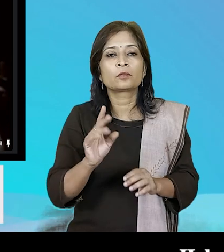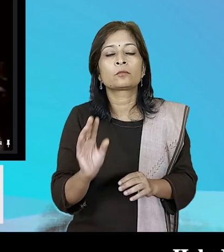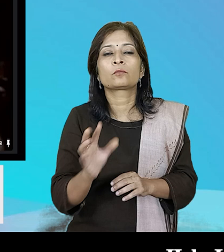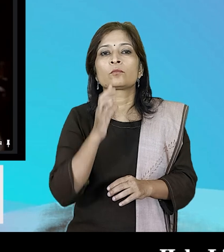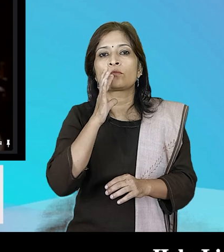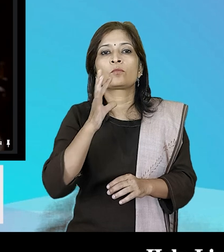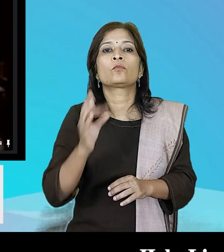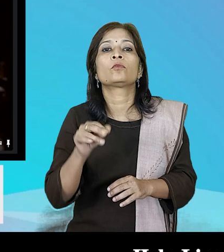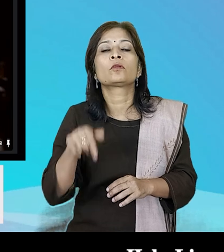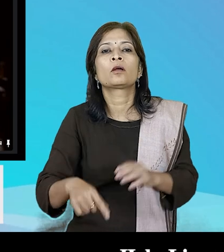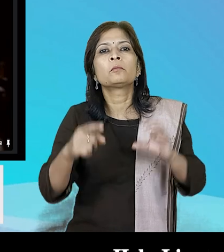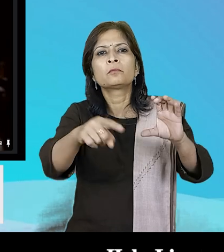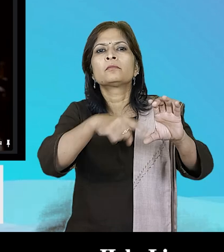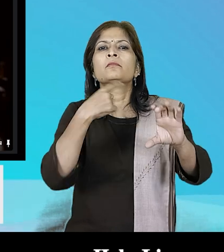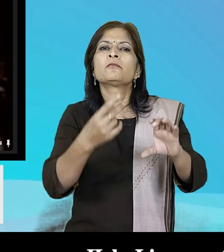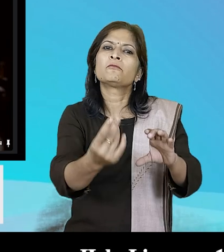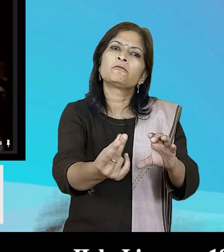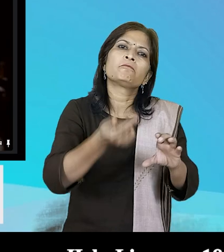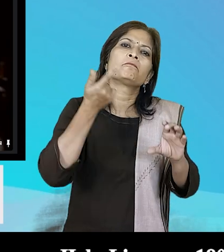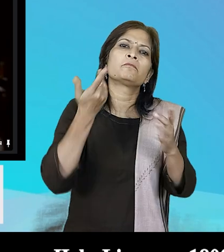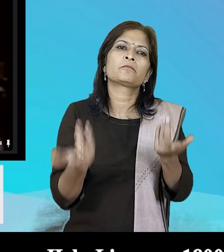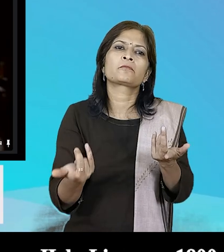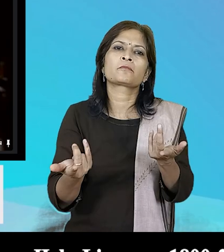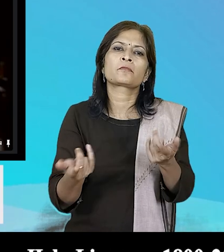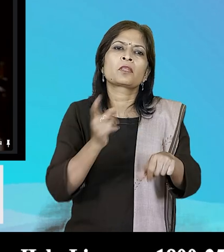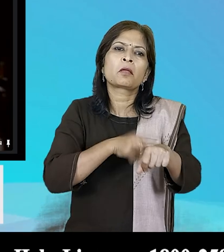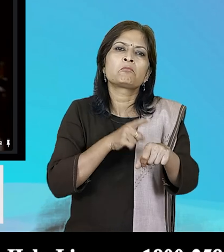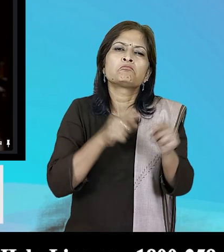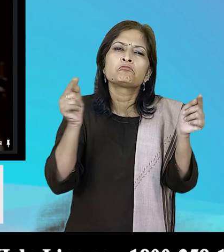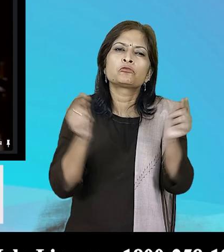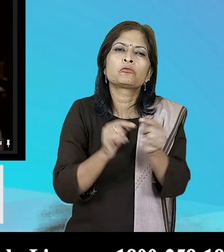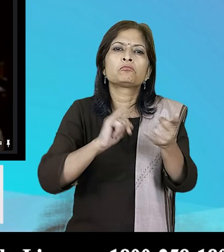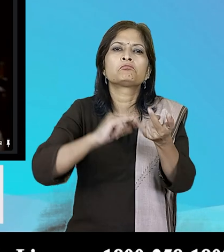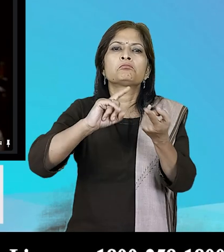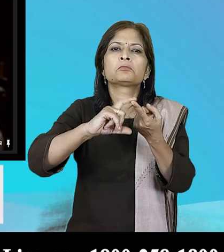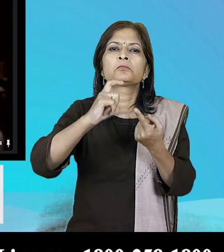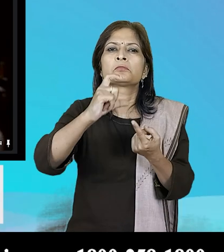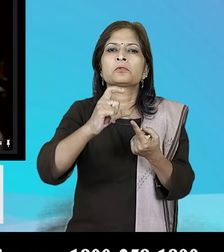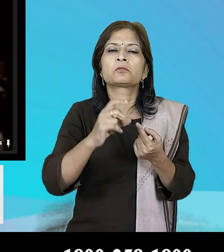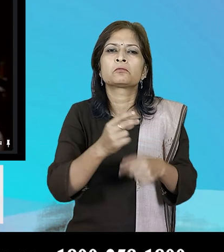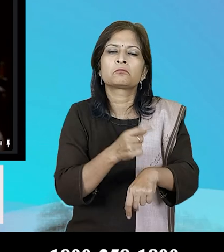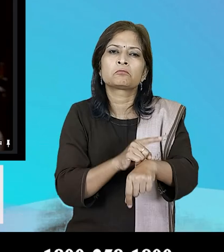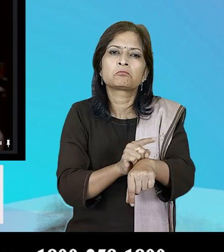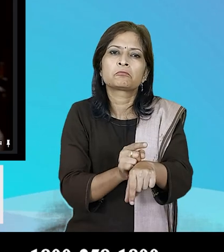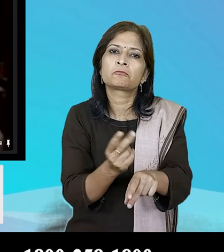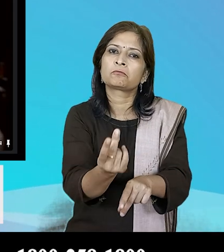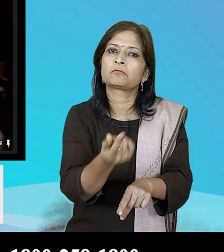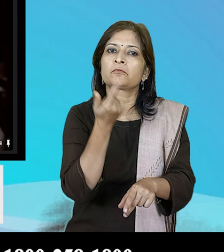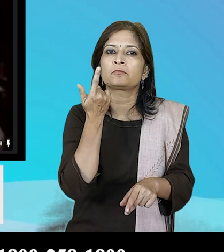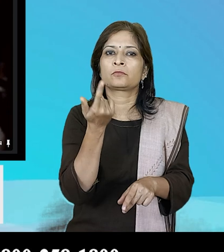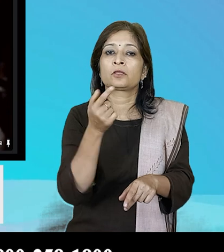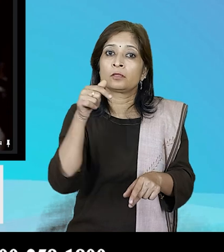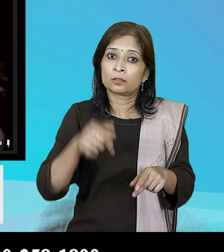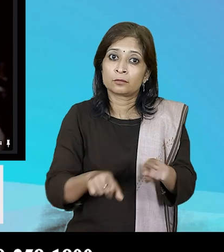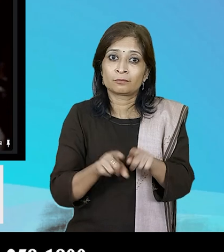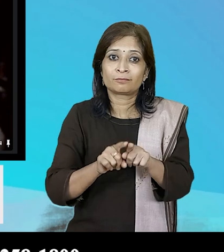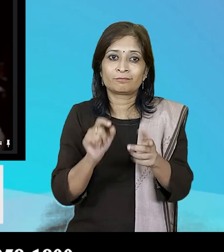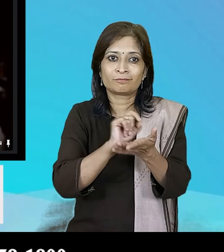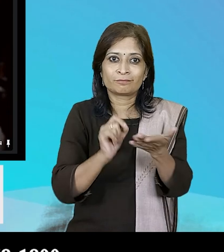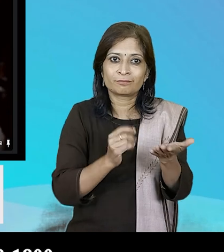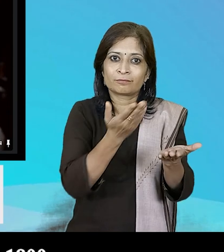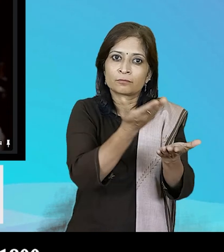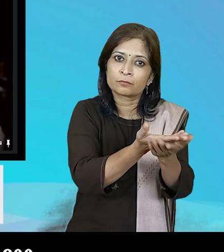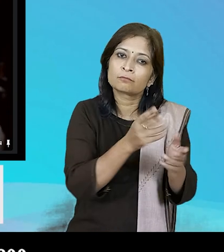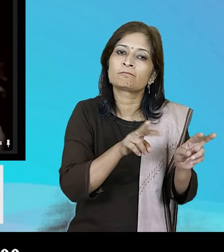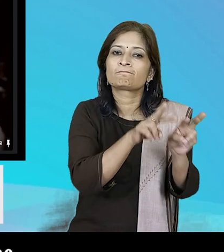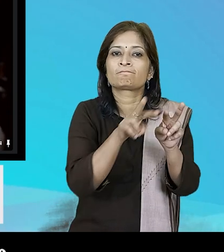I mentioned, through digitization everything is quick, so within seconds Easily. we can Yeah. communicate with you. So tracking of